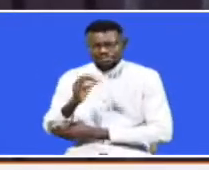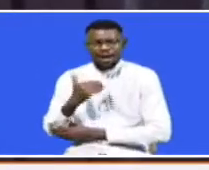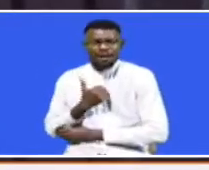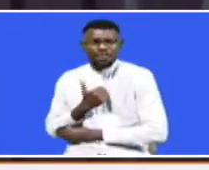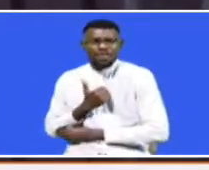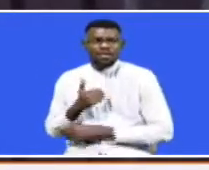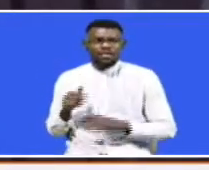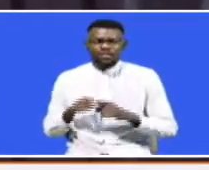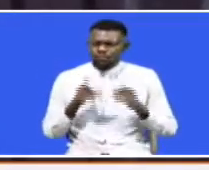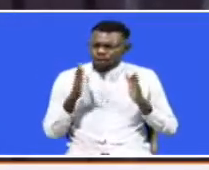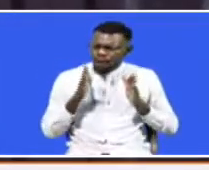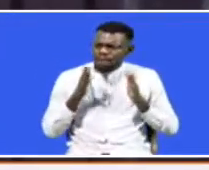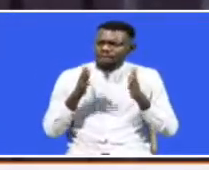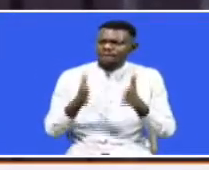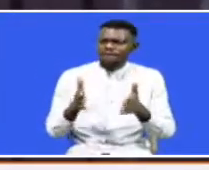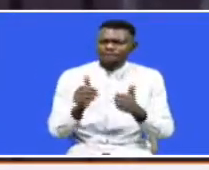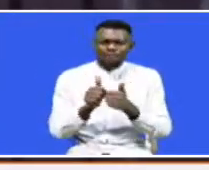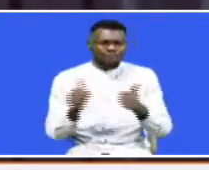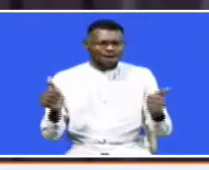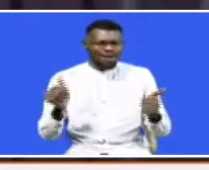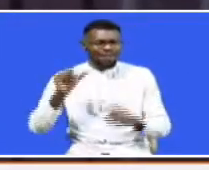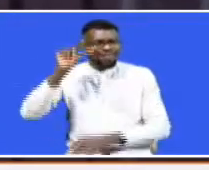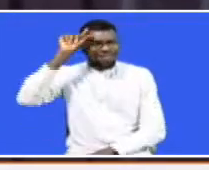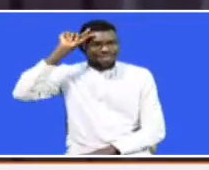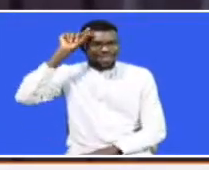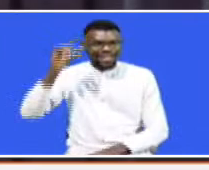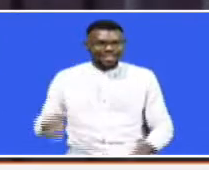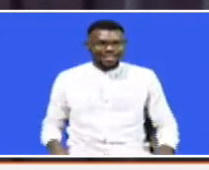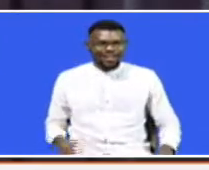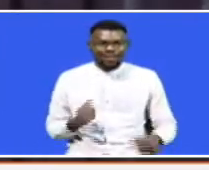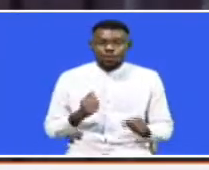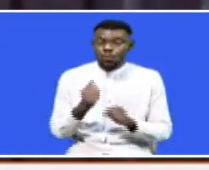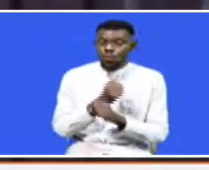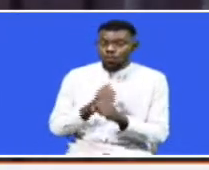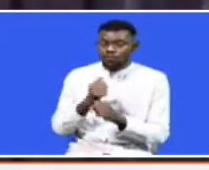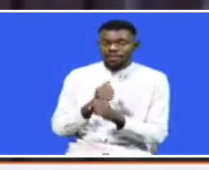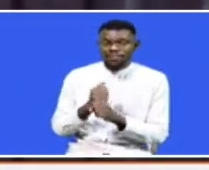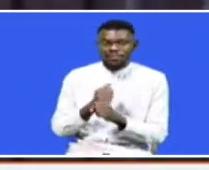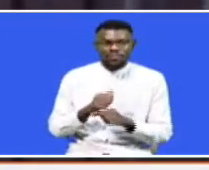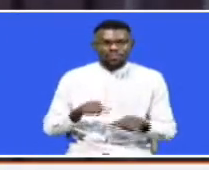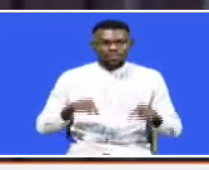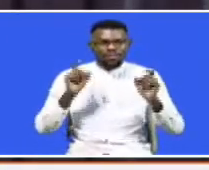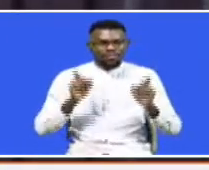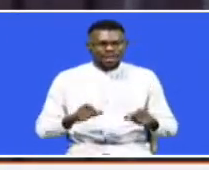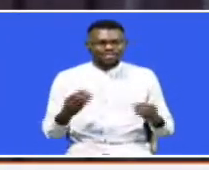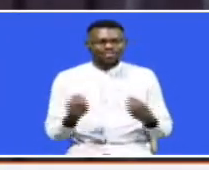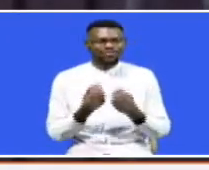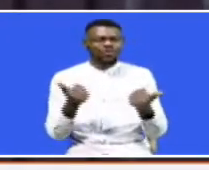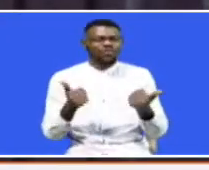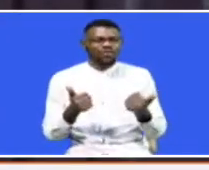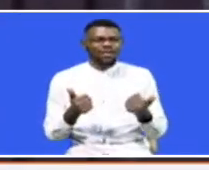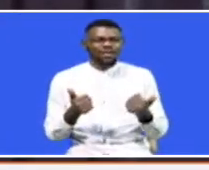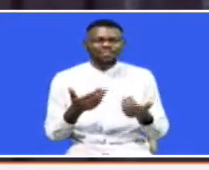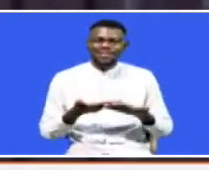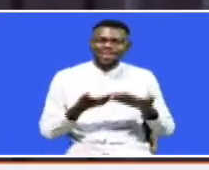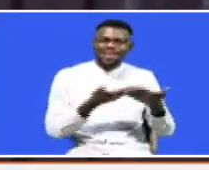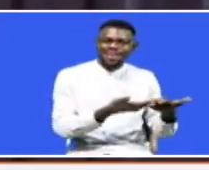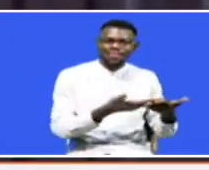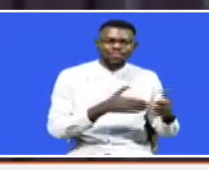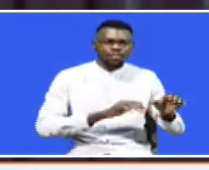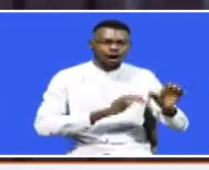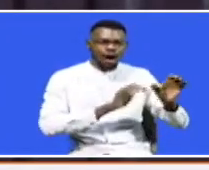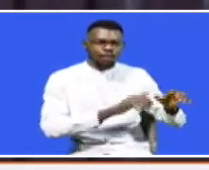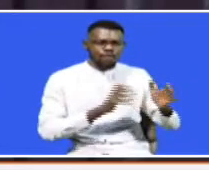commitment at the highest level of government that this coffee subsector must be sorted to the benefit of the coffee